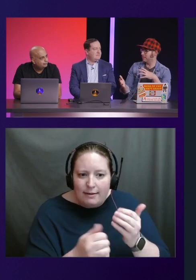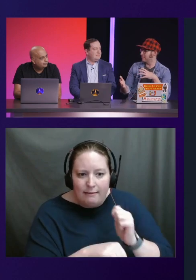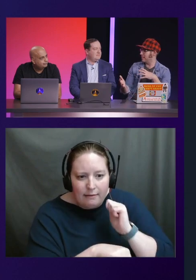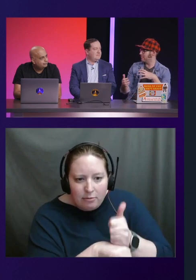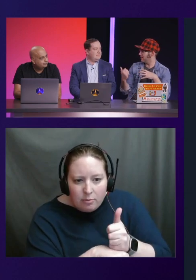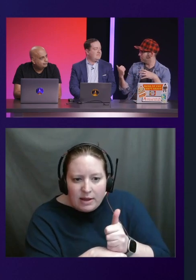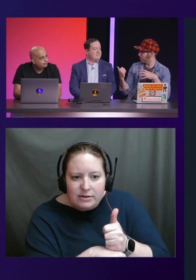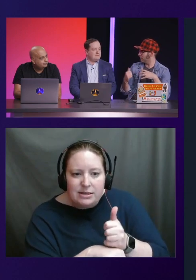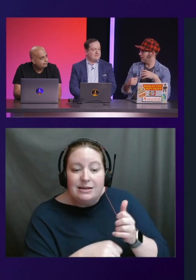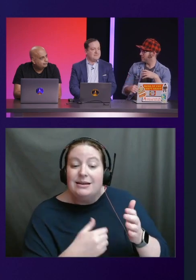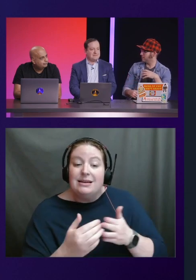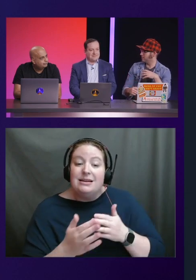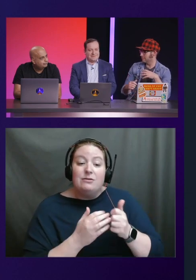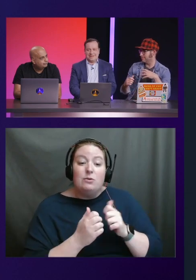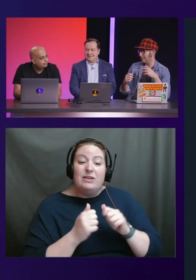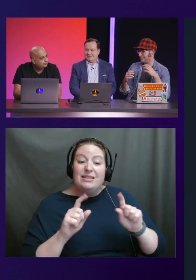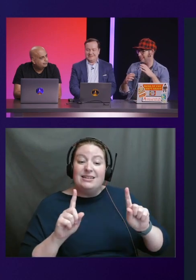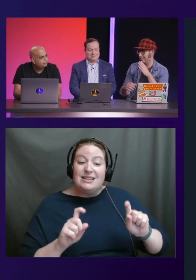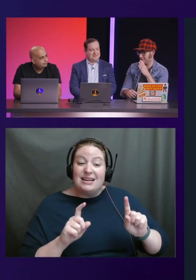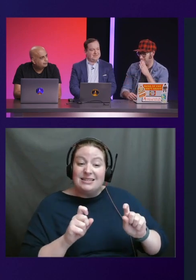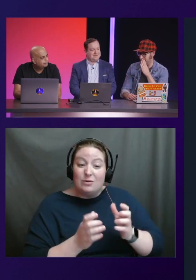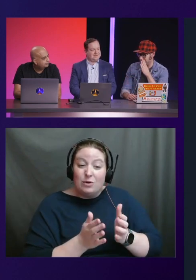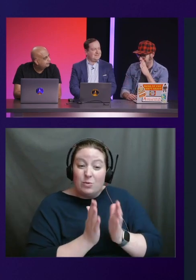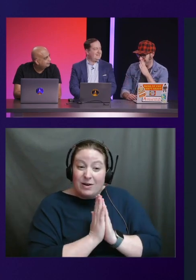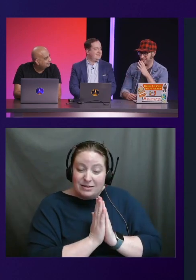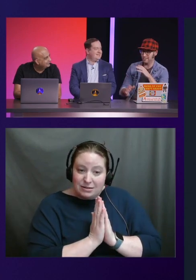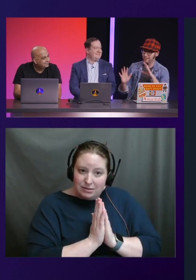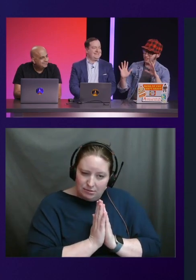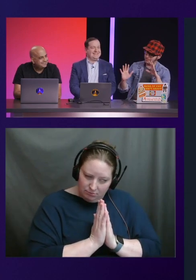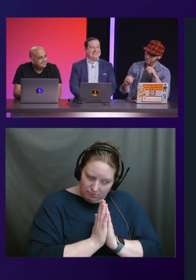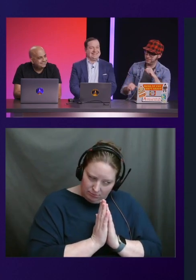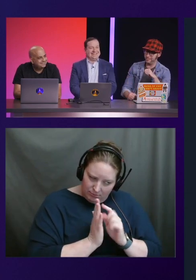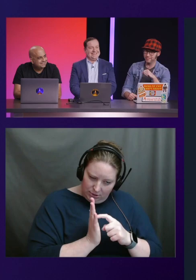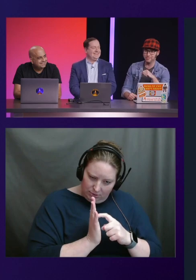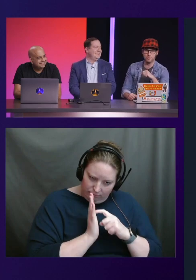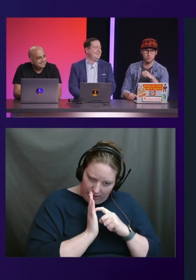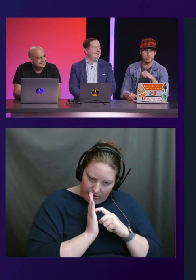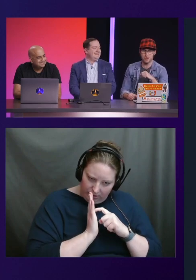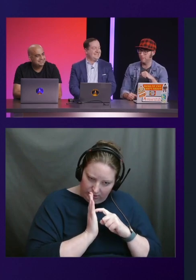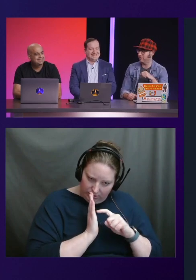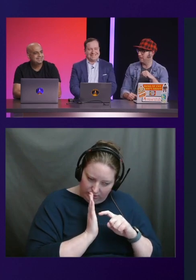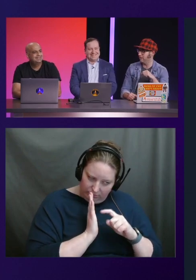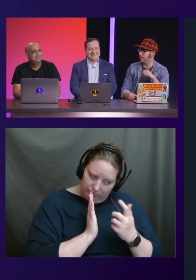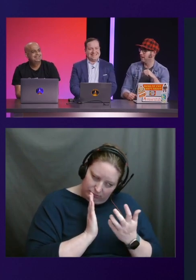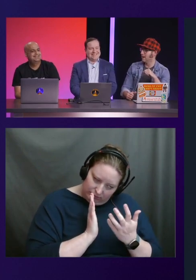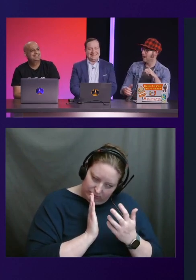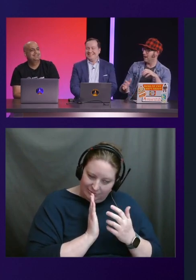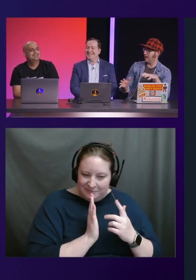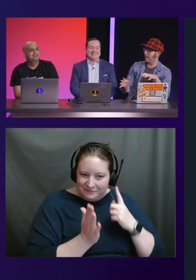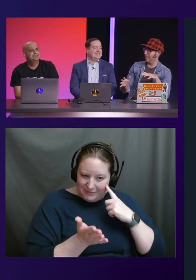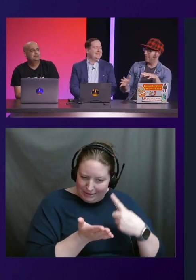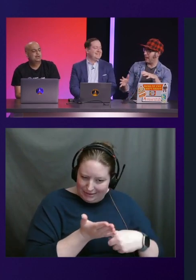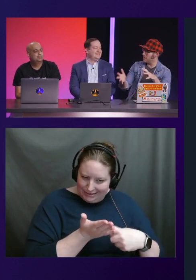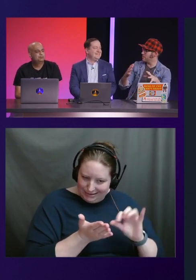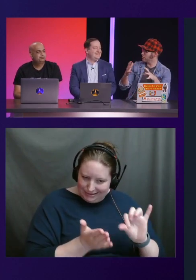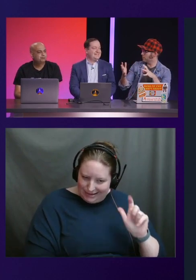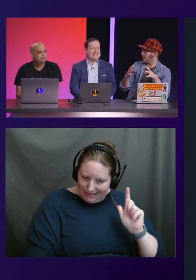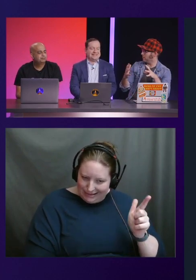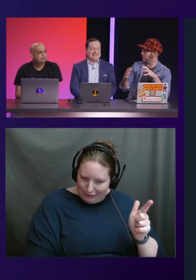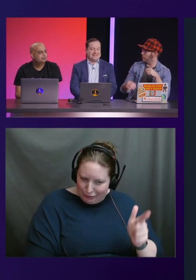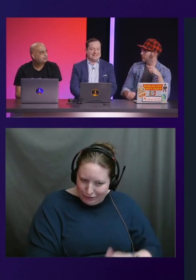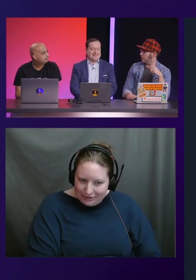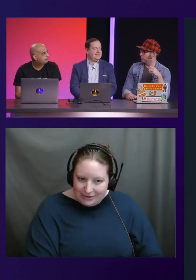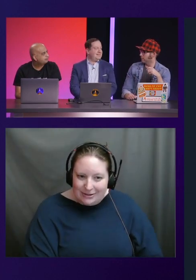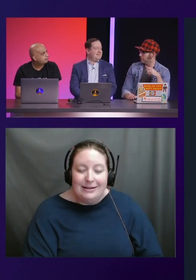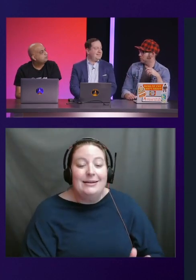even with the tests that were requested, aka demanded. We'll talk about that later. And then you were